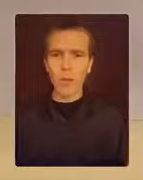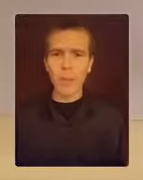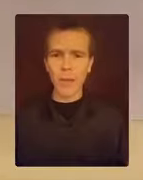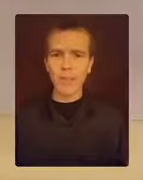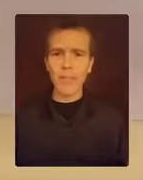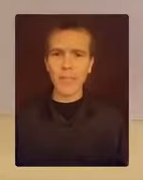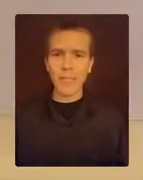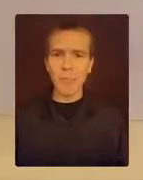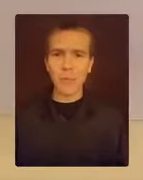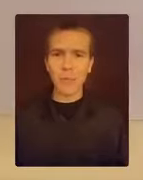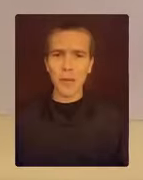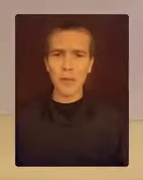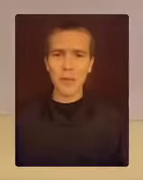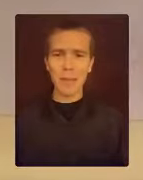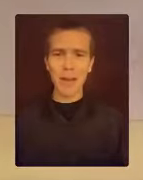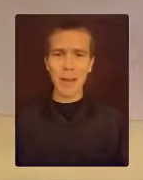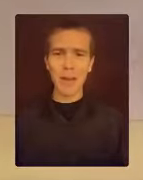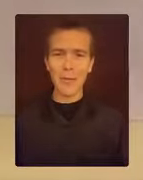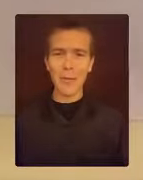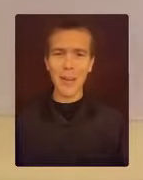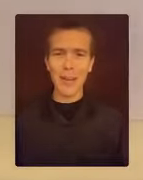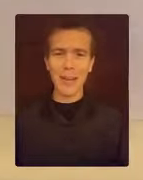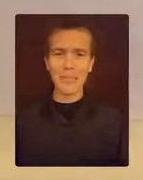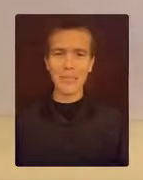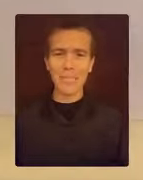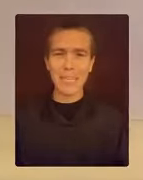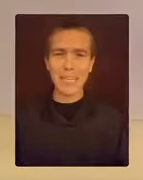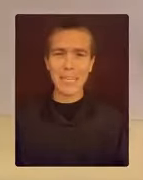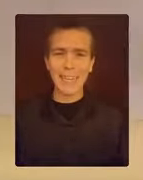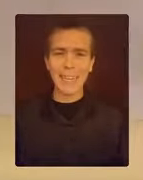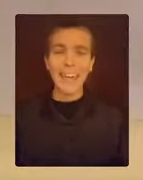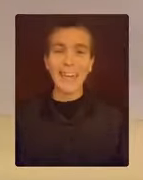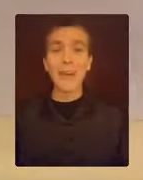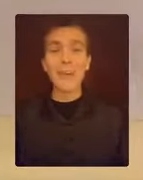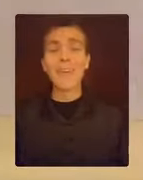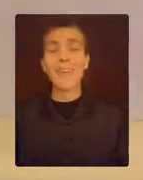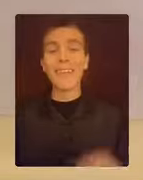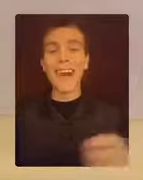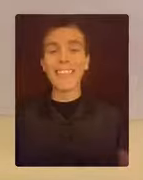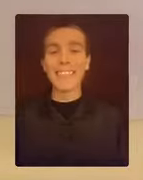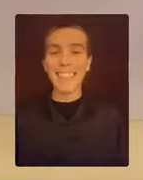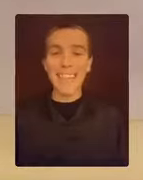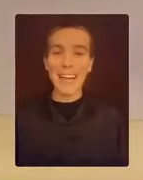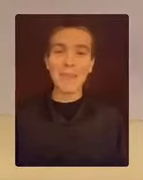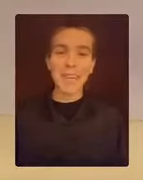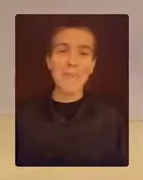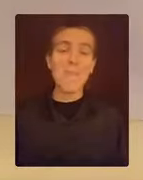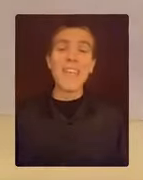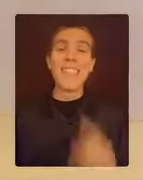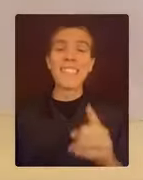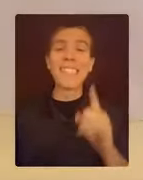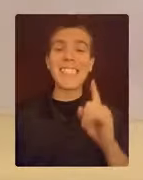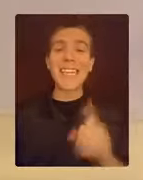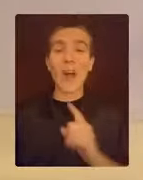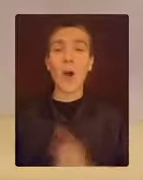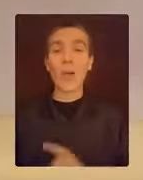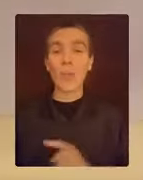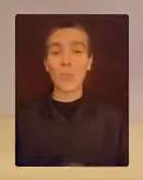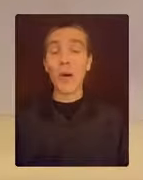I want to get my sleep. What you talking about? I want to wake up in bed. Well, you're not actually getting out of bed. This is